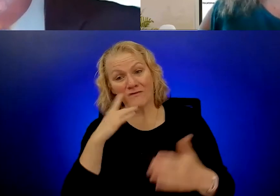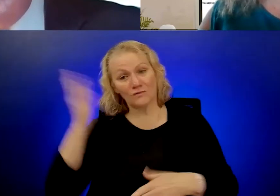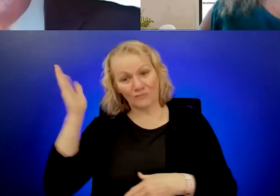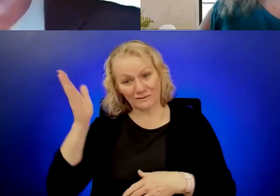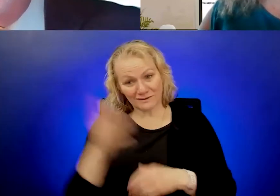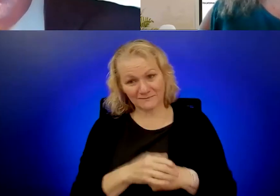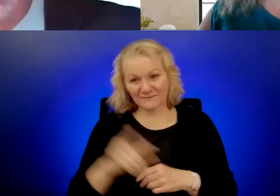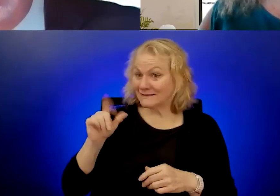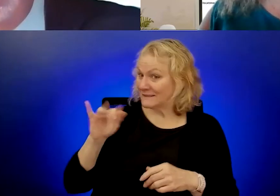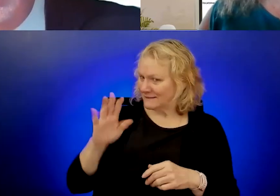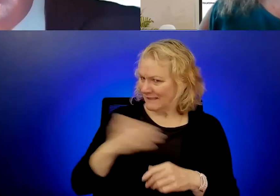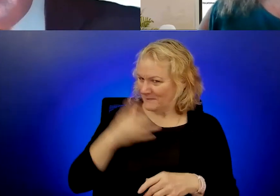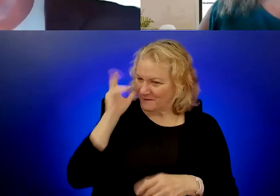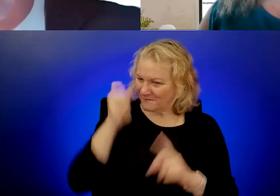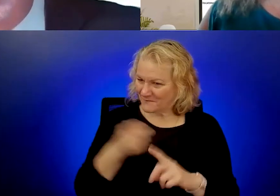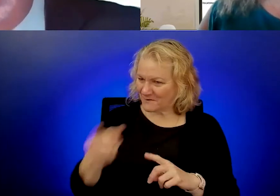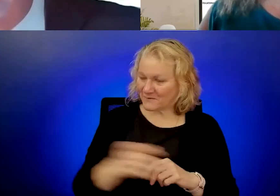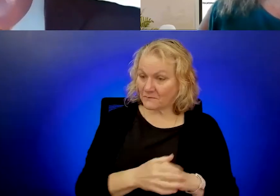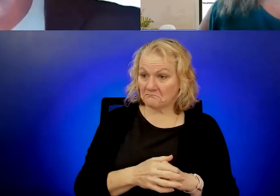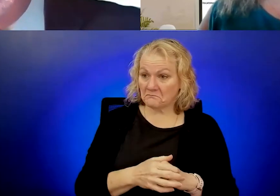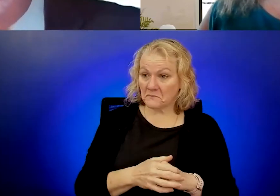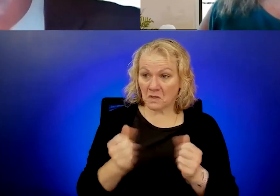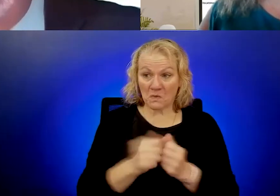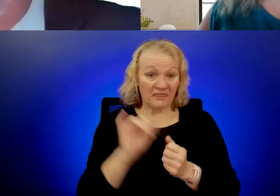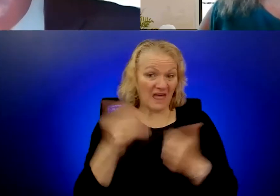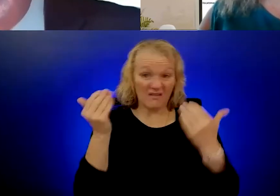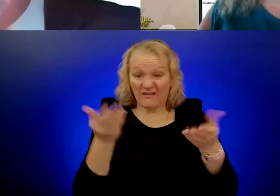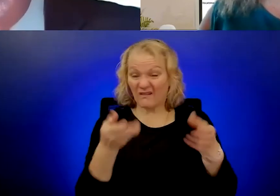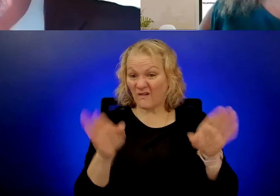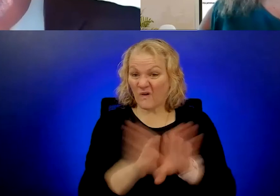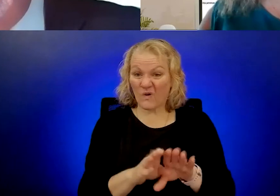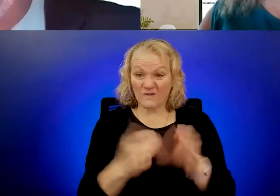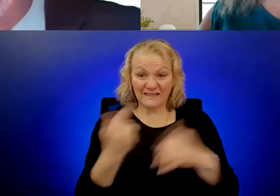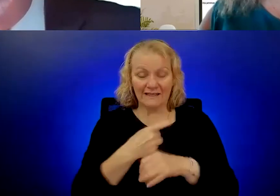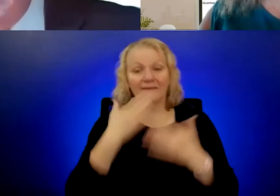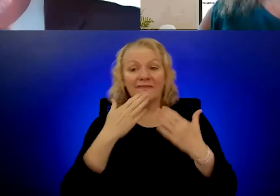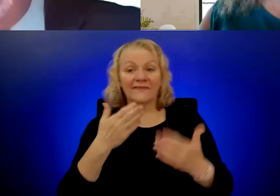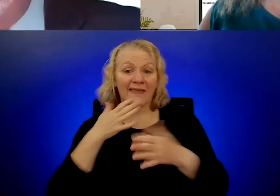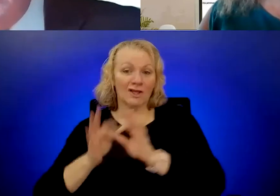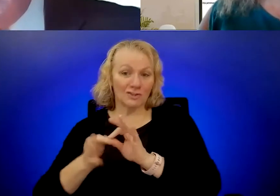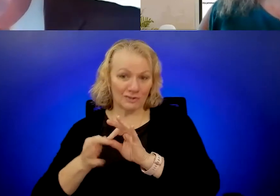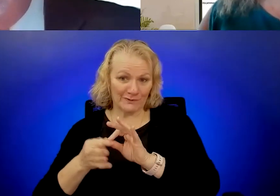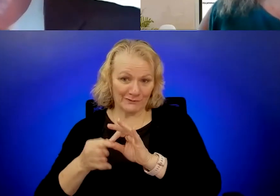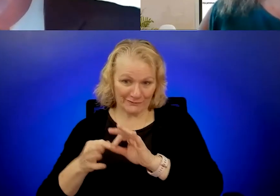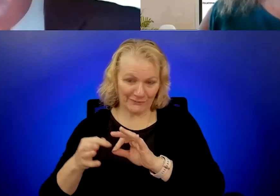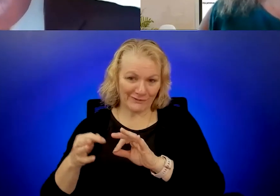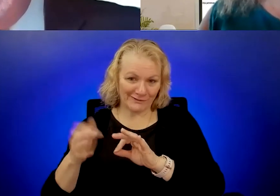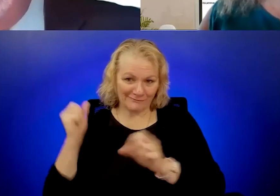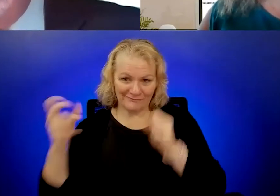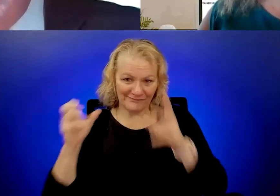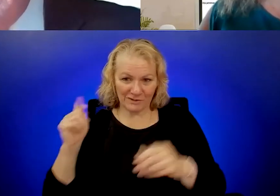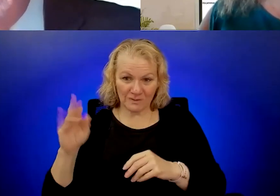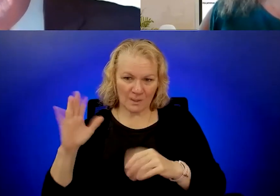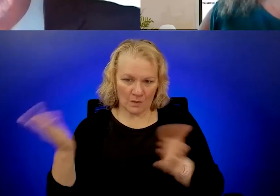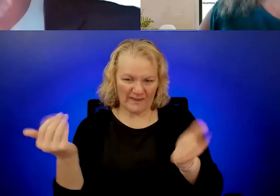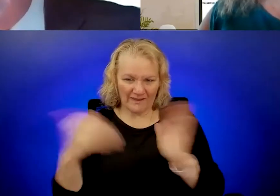Always a pleasure to hear from her. And so with that, we'll close out for today. I want to thank Tracy, our American Sign Language interpreter. She'll be with us again